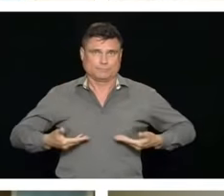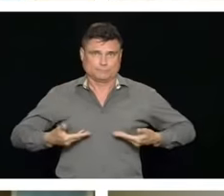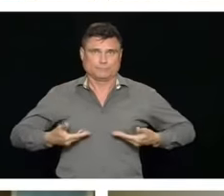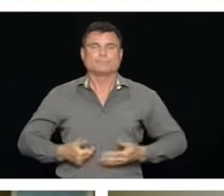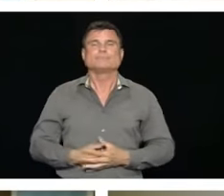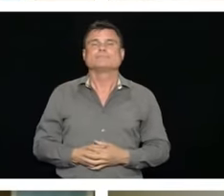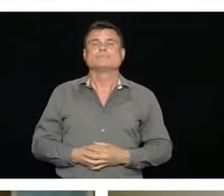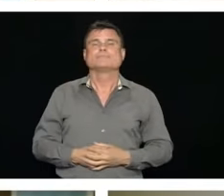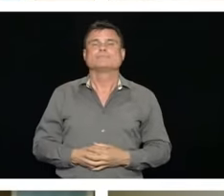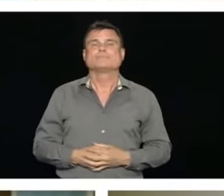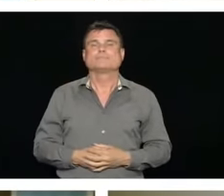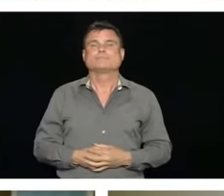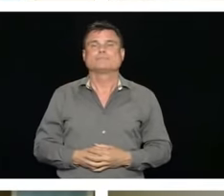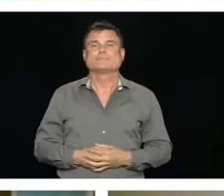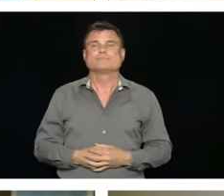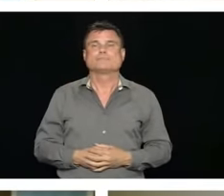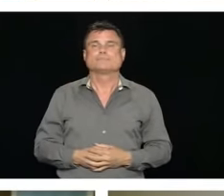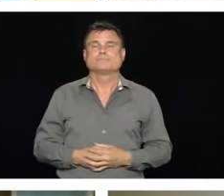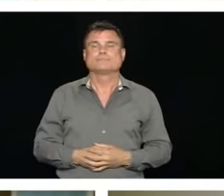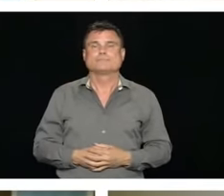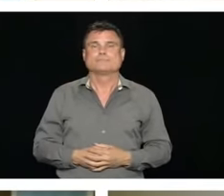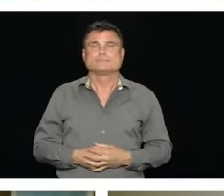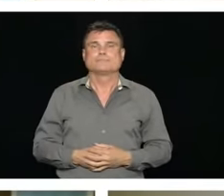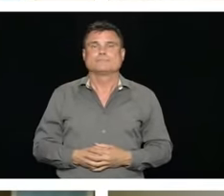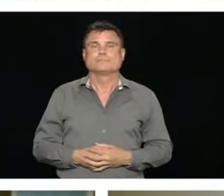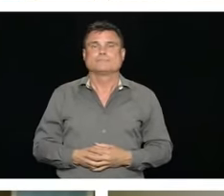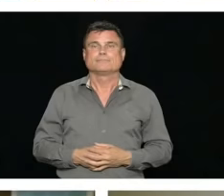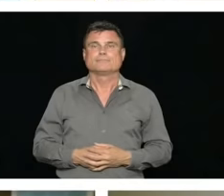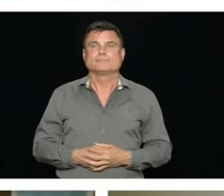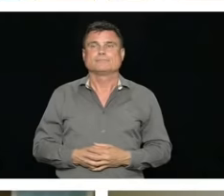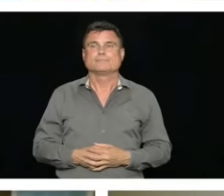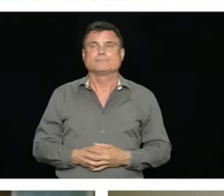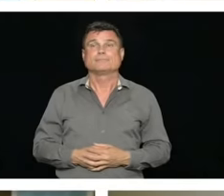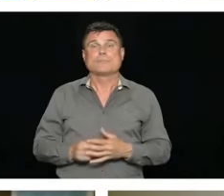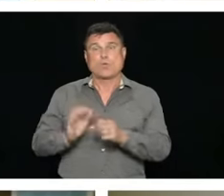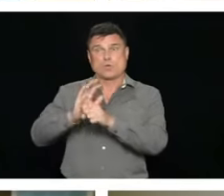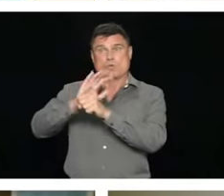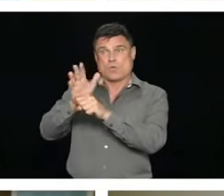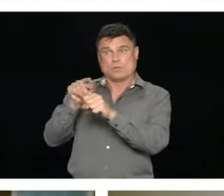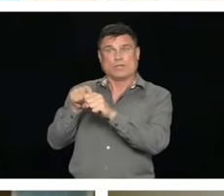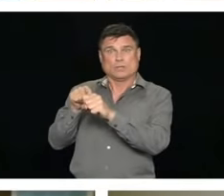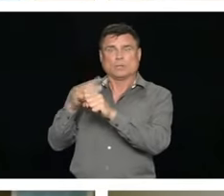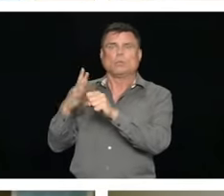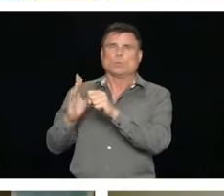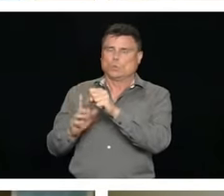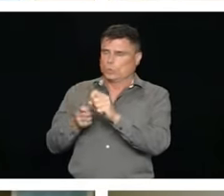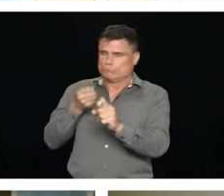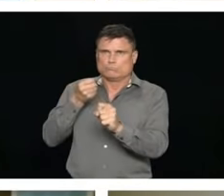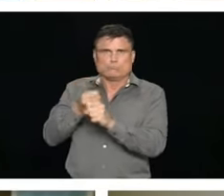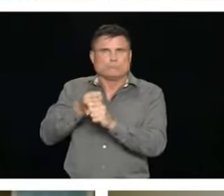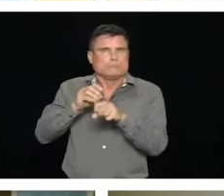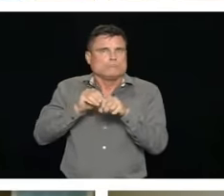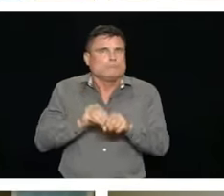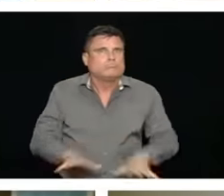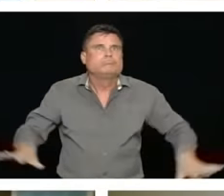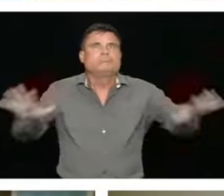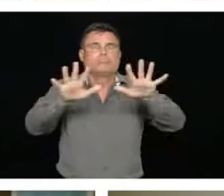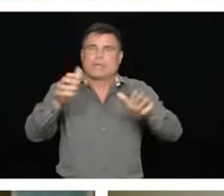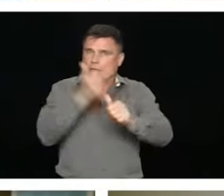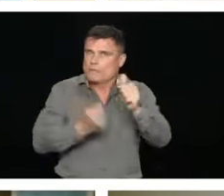pandemic affects us all as British Columbians and has uniquely impacted students and their families. There's